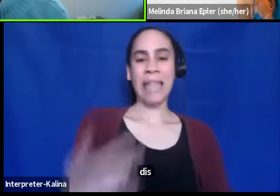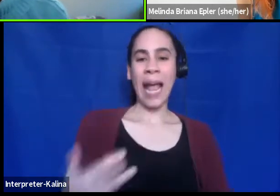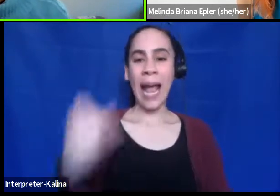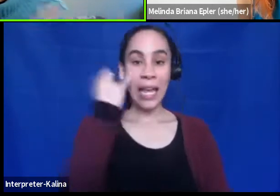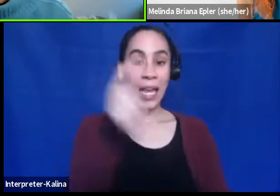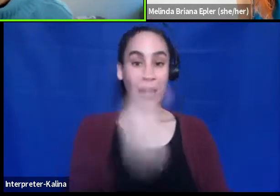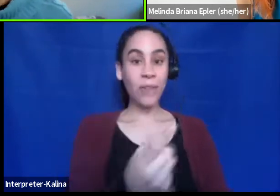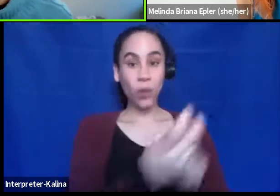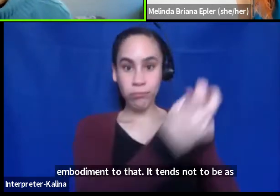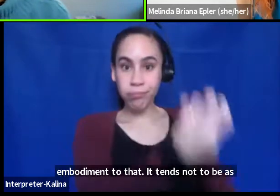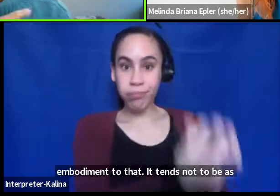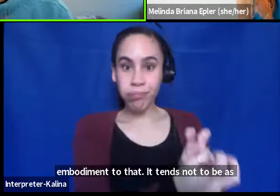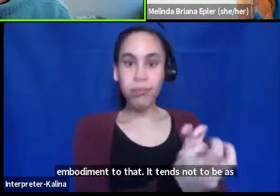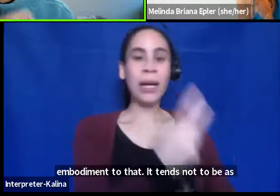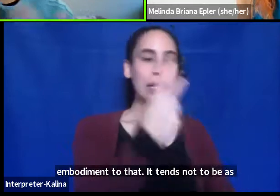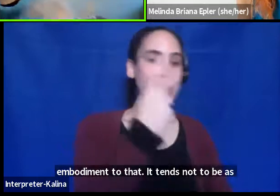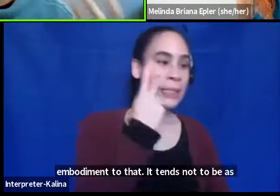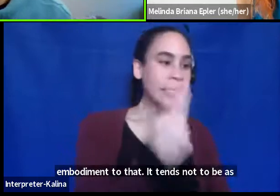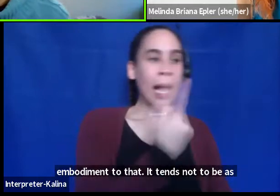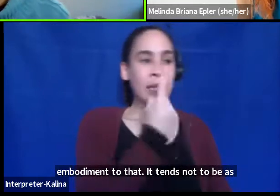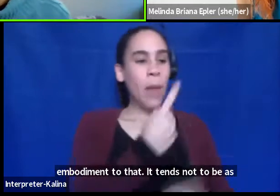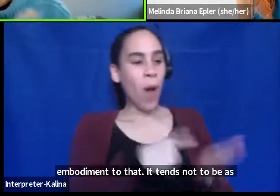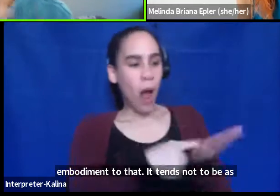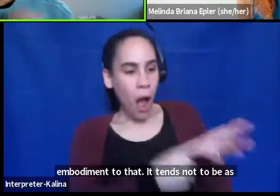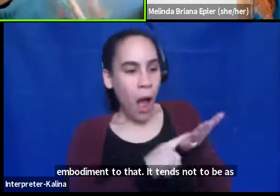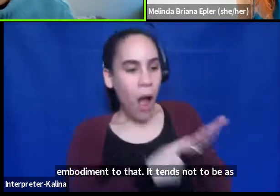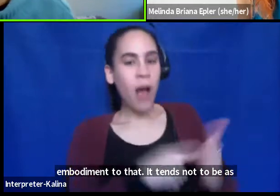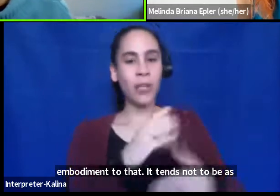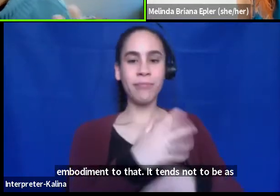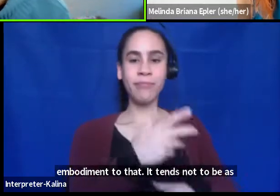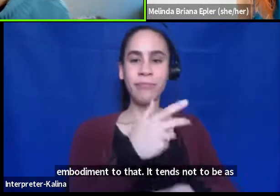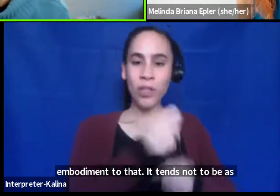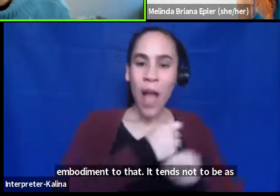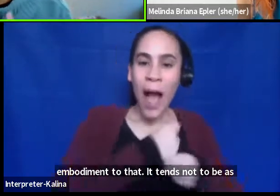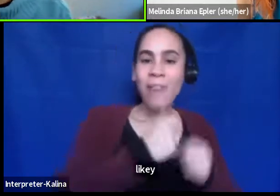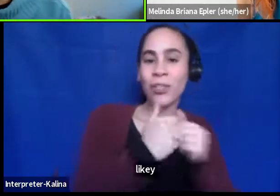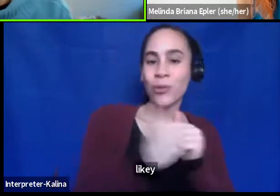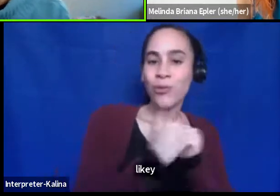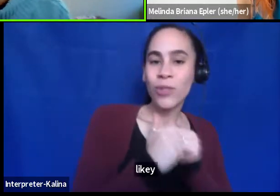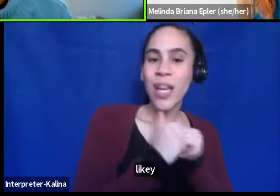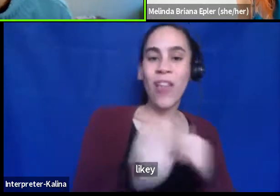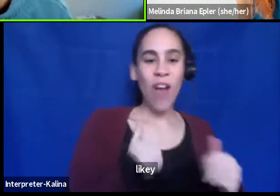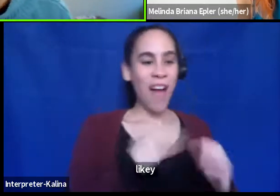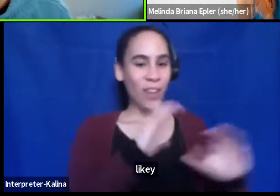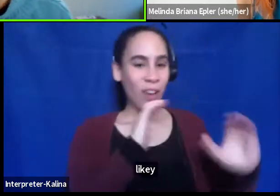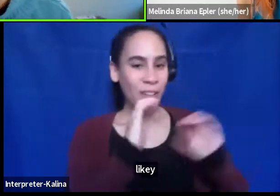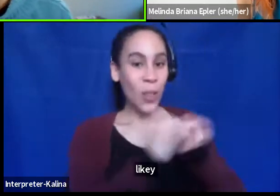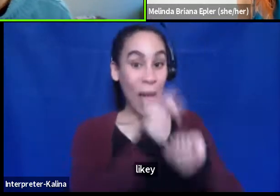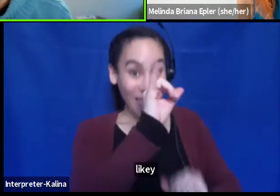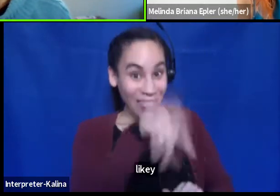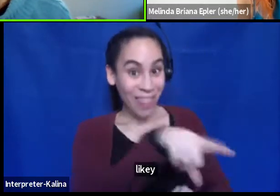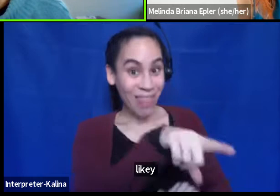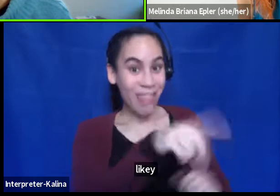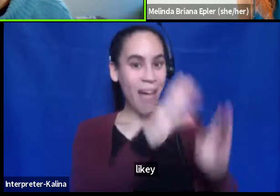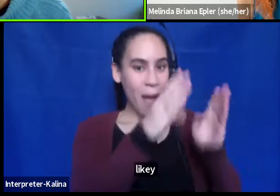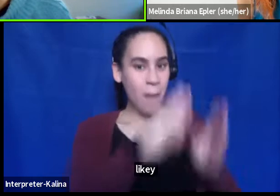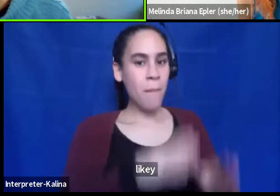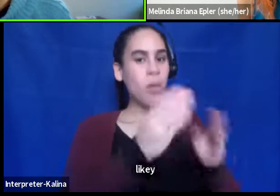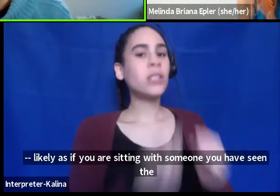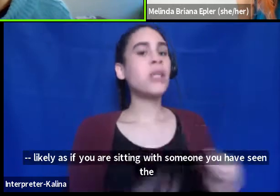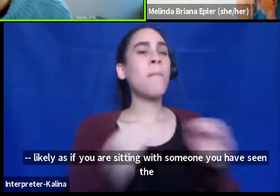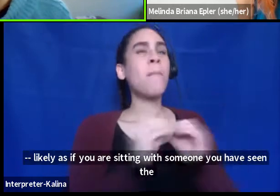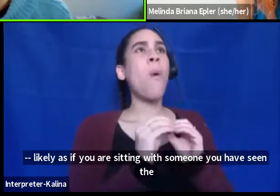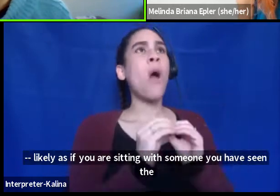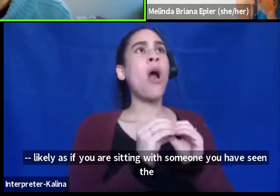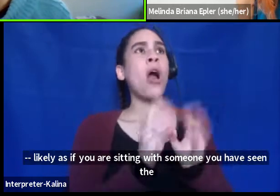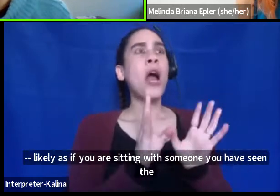day for the last 3 years and like shared cups of coffee with, like to have a conversation with that person it's gonna be way, I